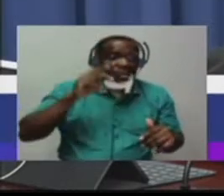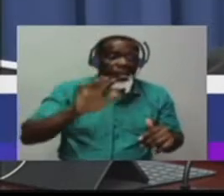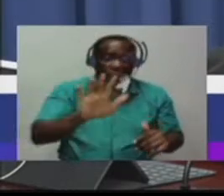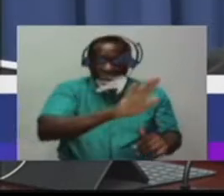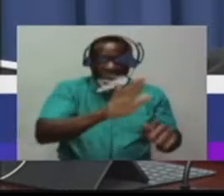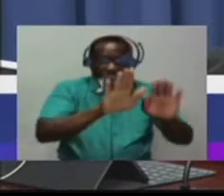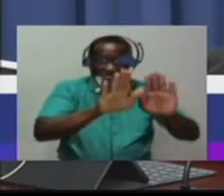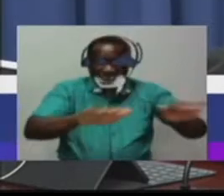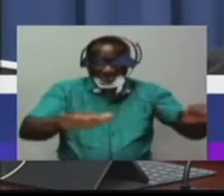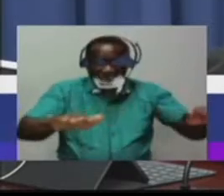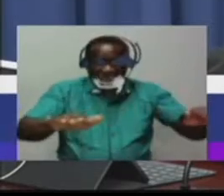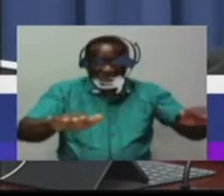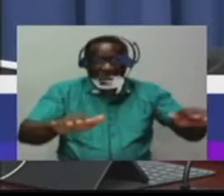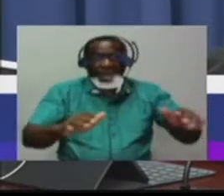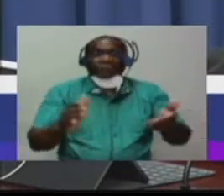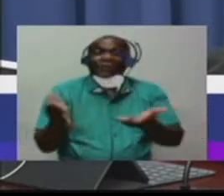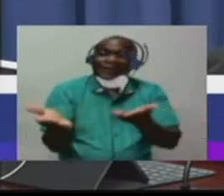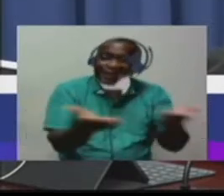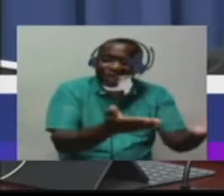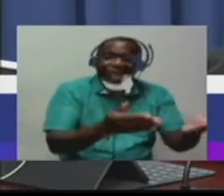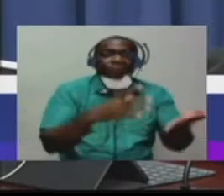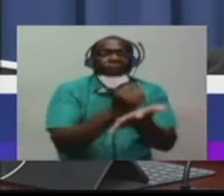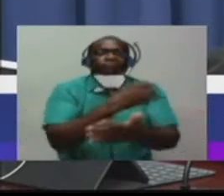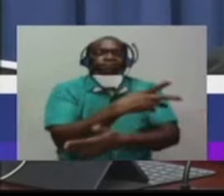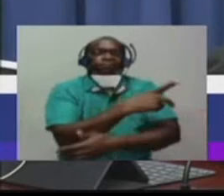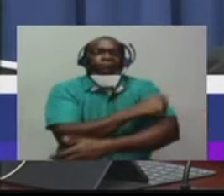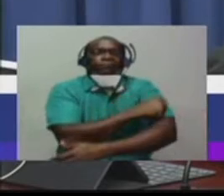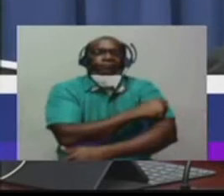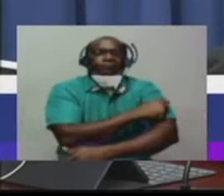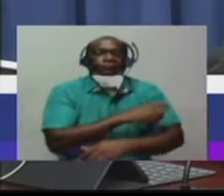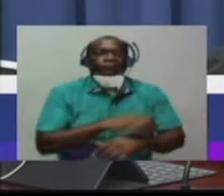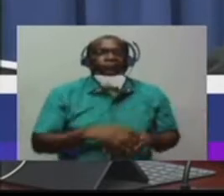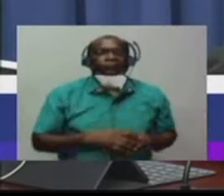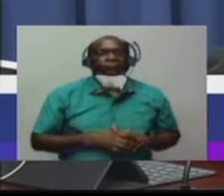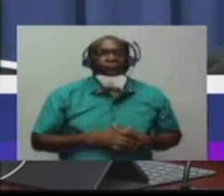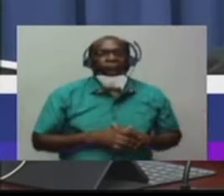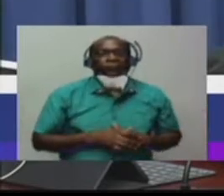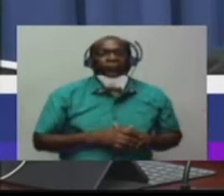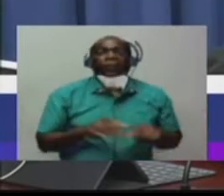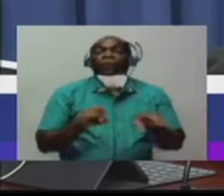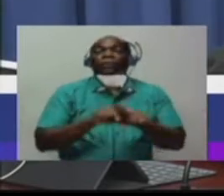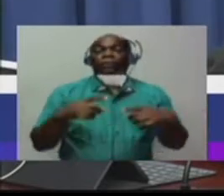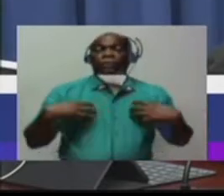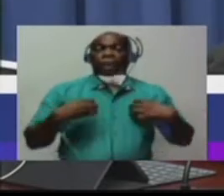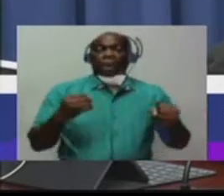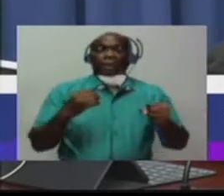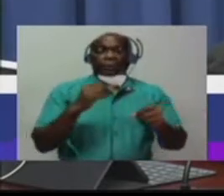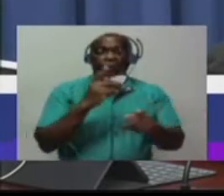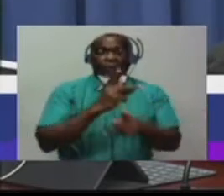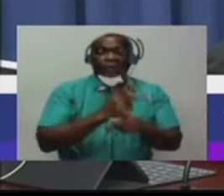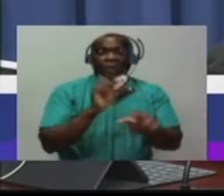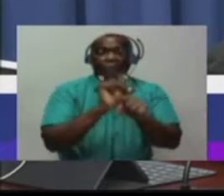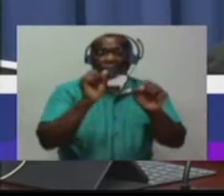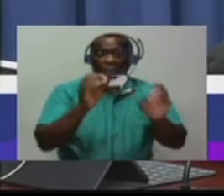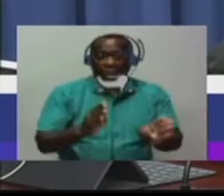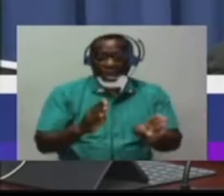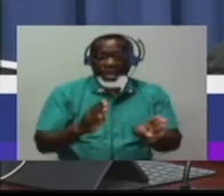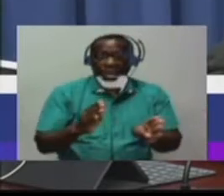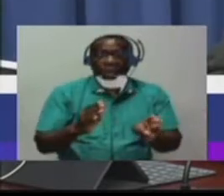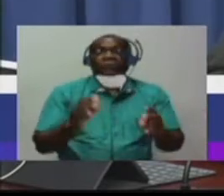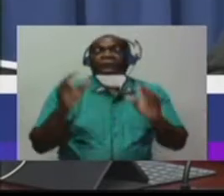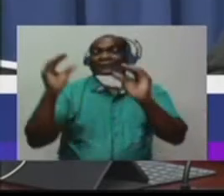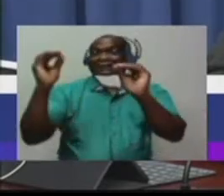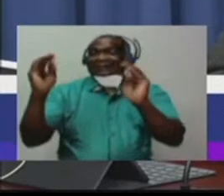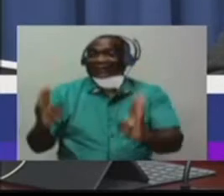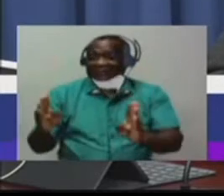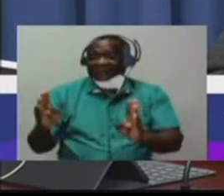another option. And teachers, we are giving you another option. We see how this goes before we make